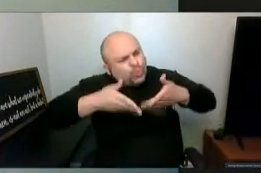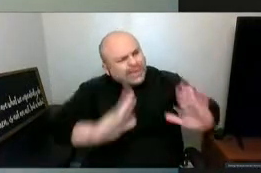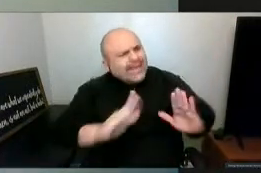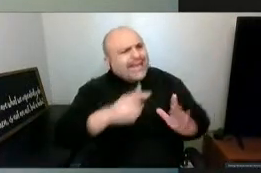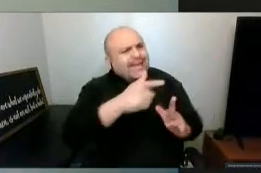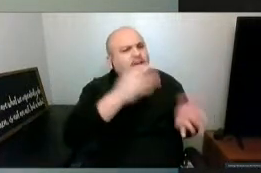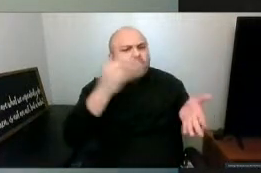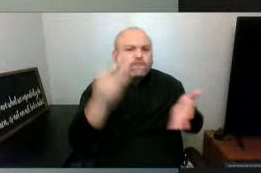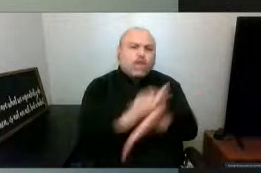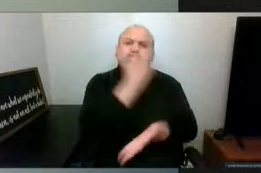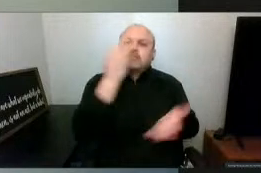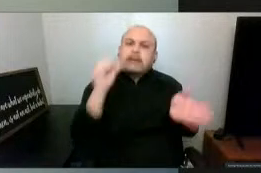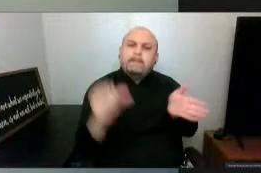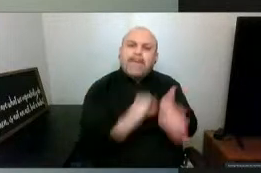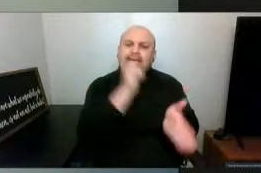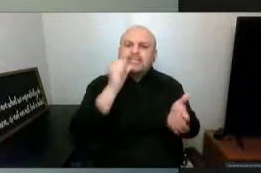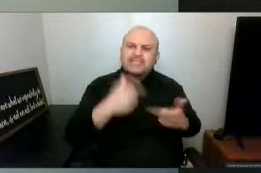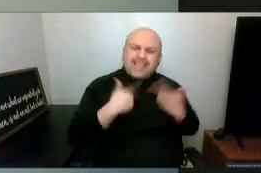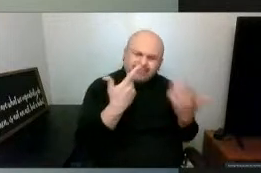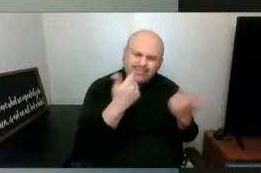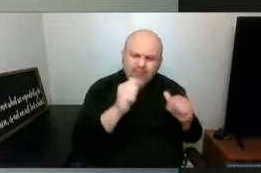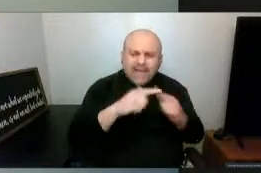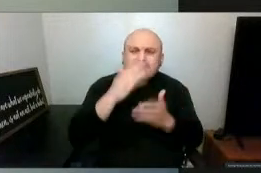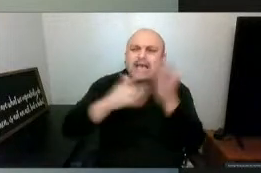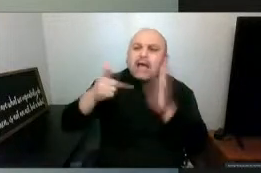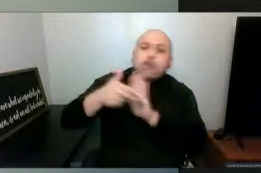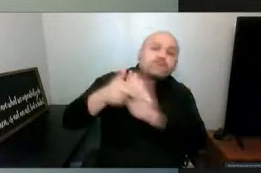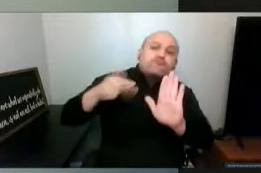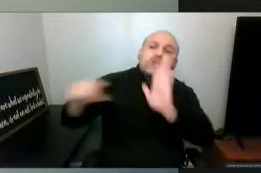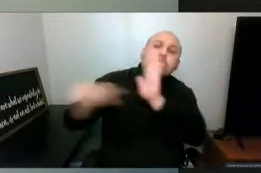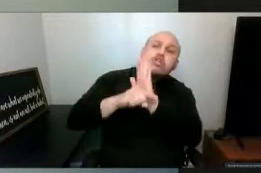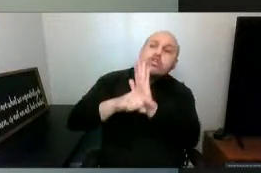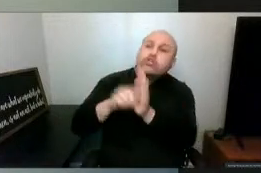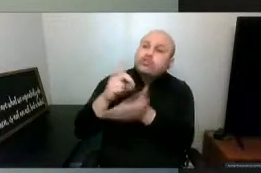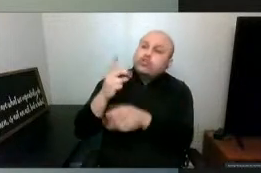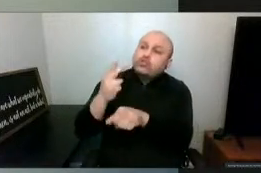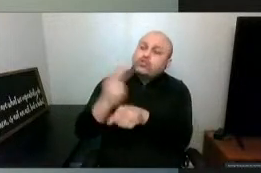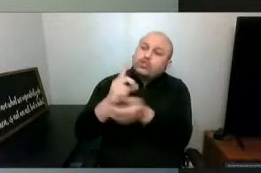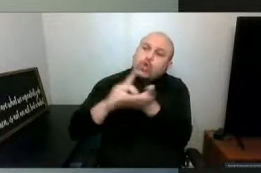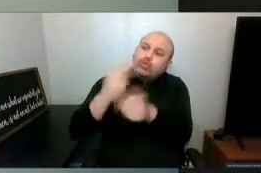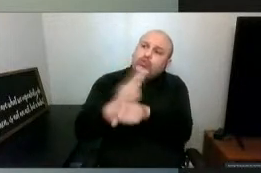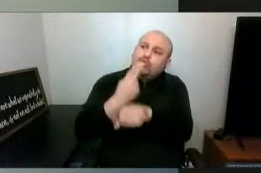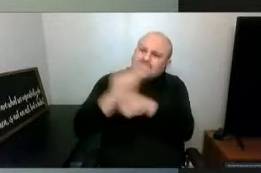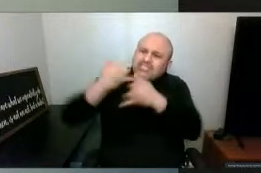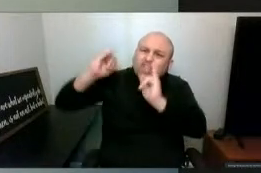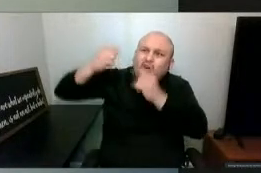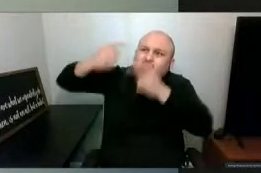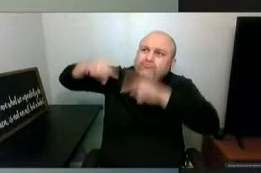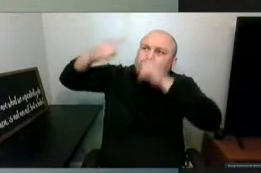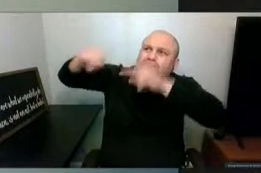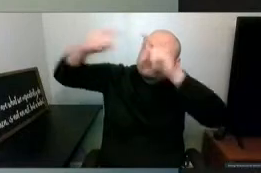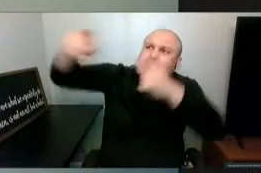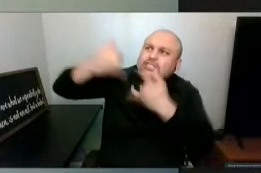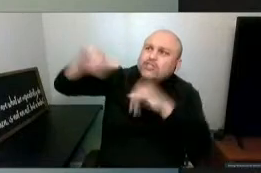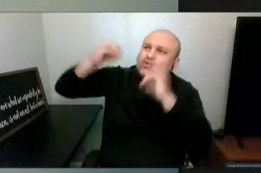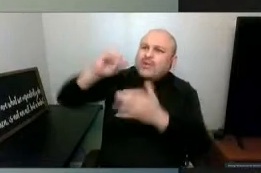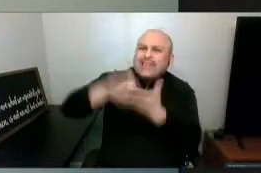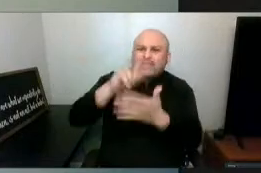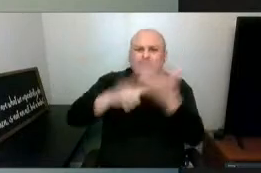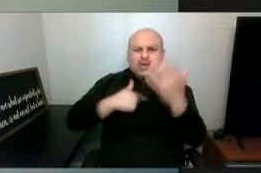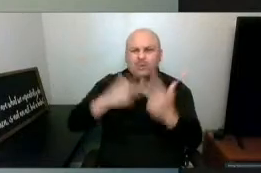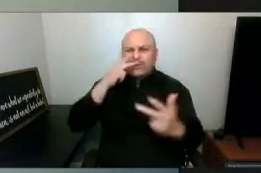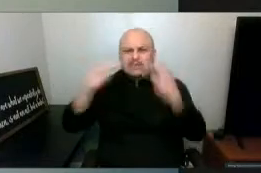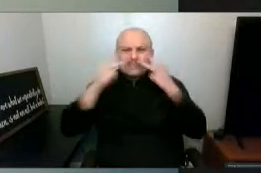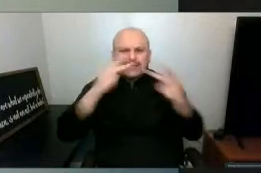the stigmas of mental health and substance use are lingering in some ways, right? And that's what we see, in this